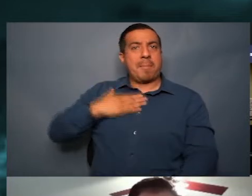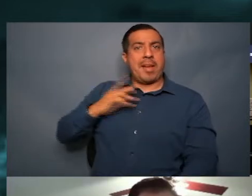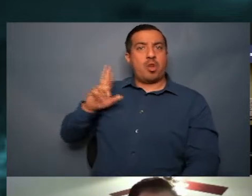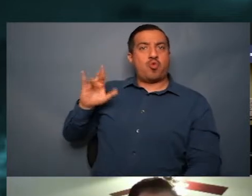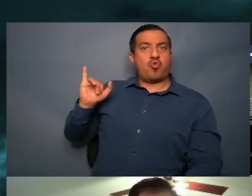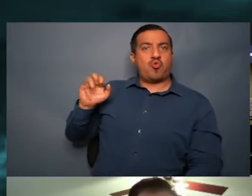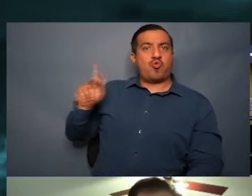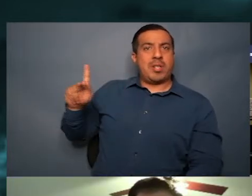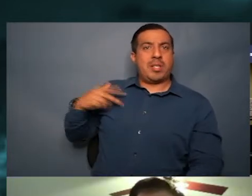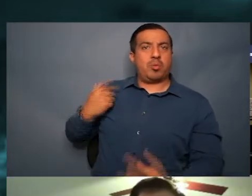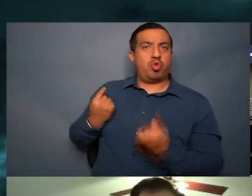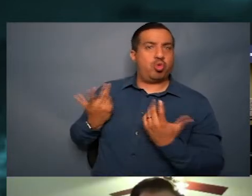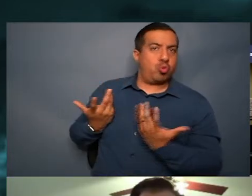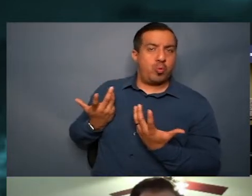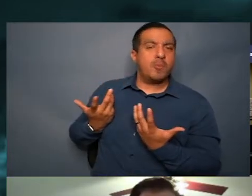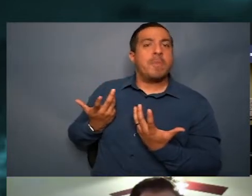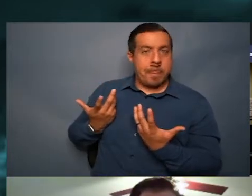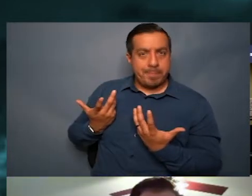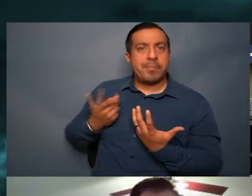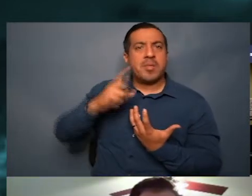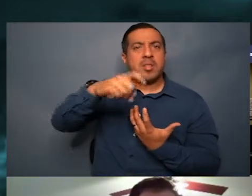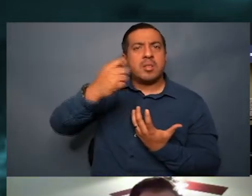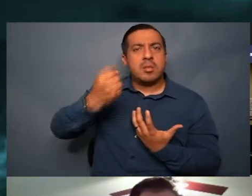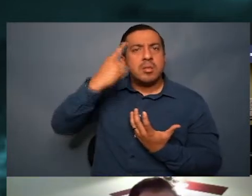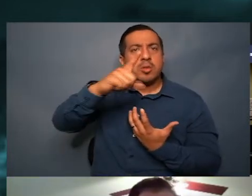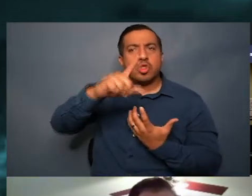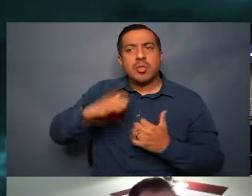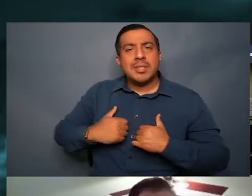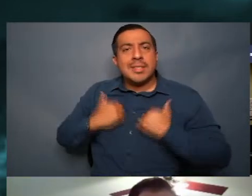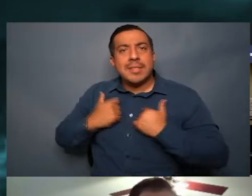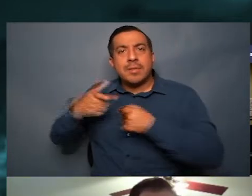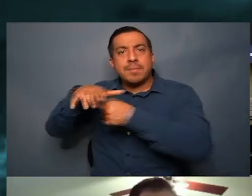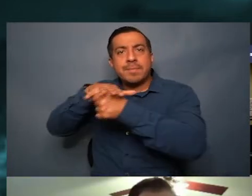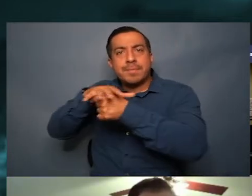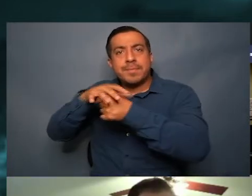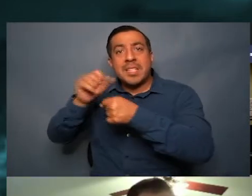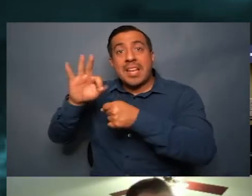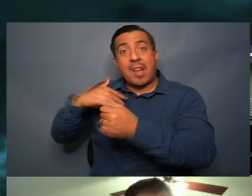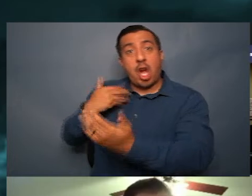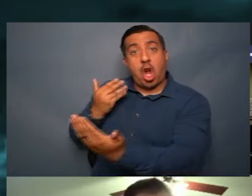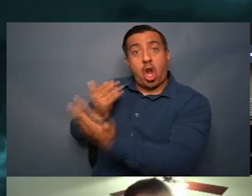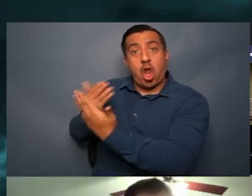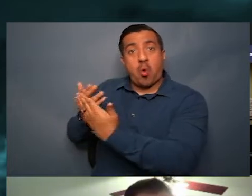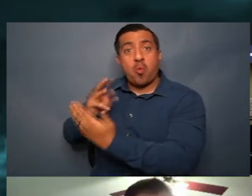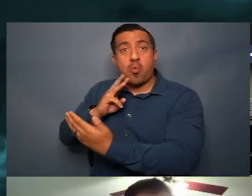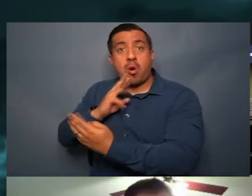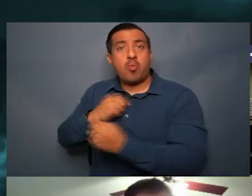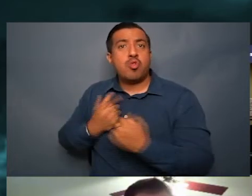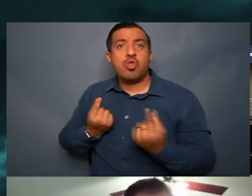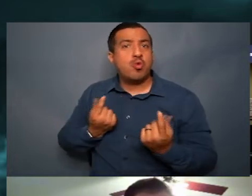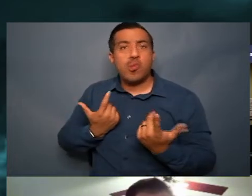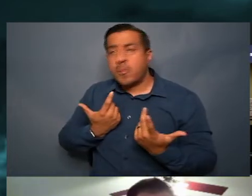So learn where you live, and understand the proximity you are to the coast, and then